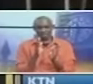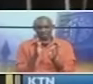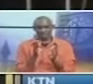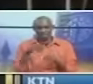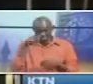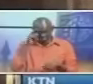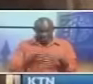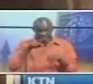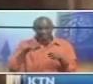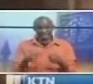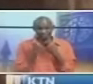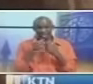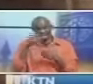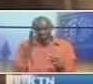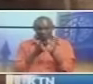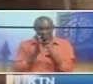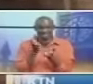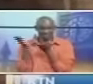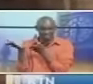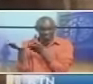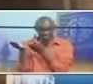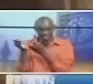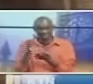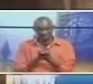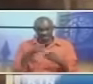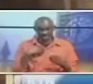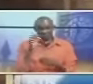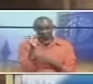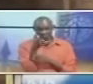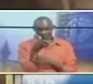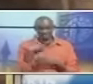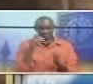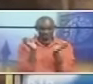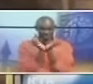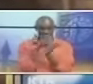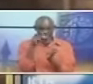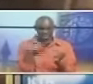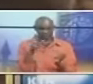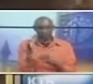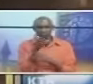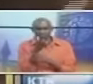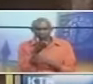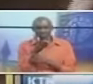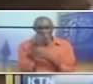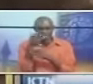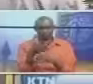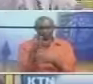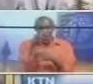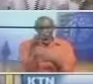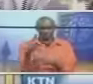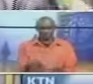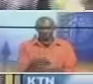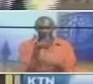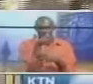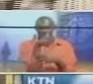this is going on, other preparations are taking place. Inside the stadium, the lawns are trimmed as the flags are hoisted around